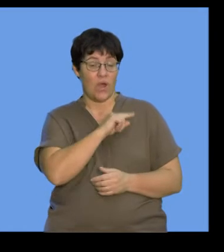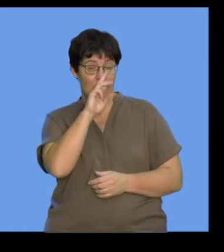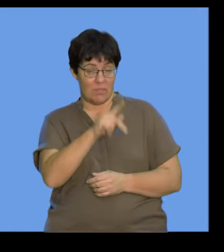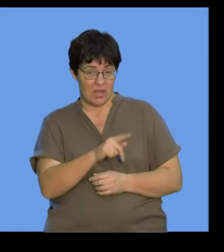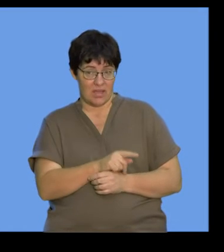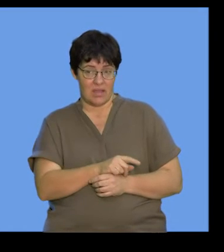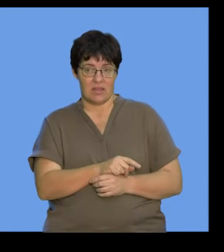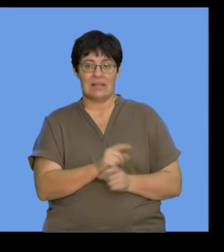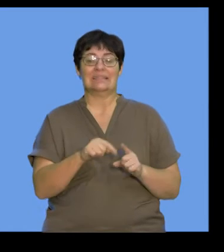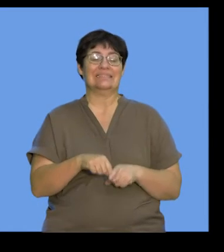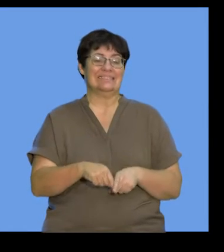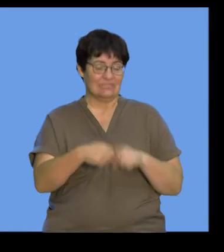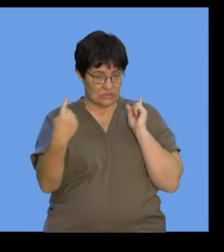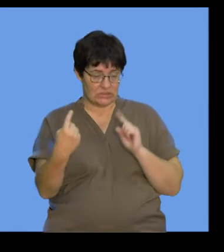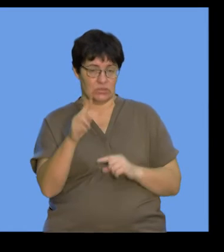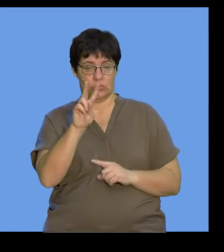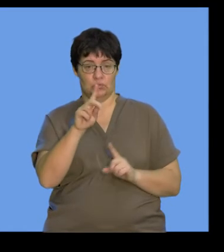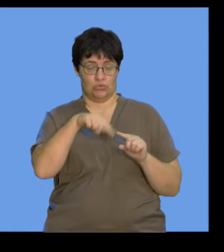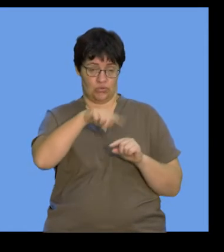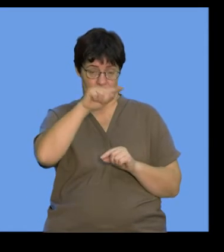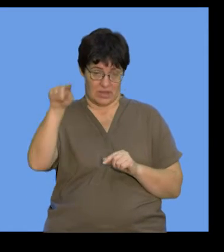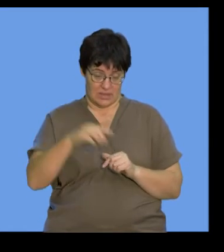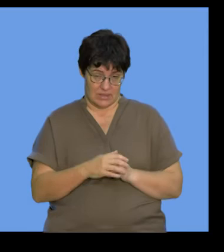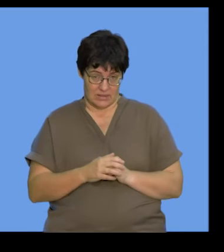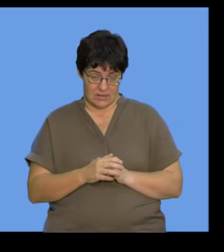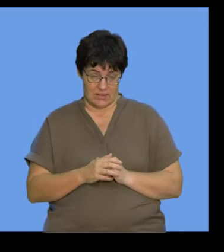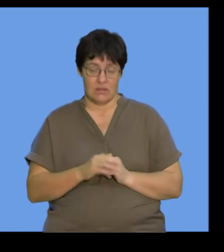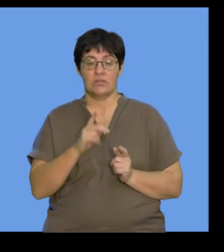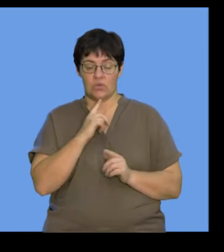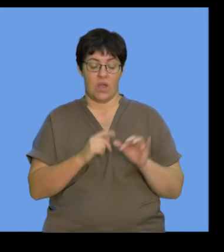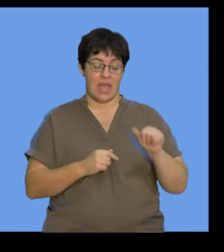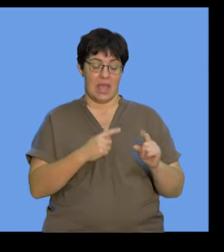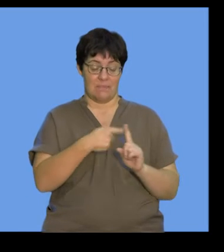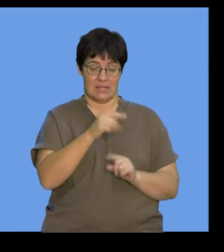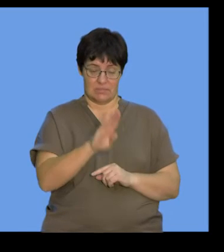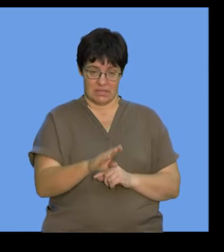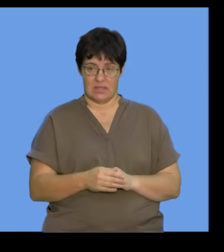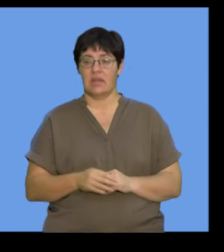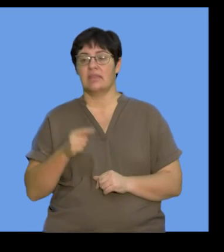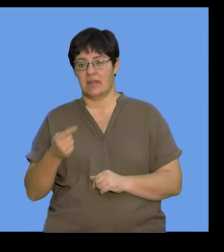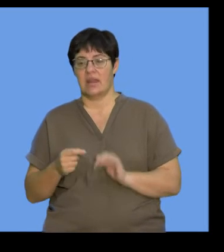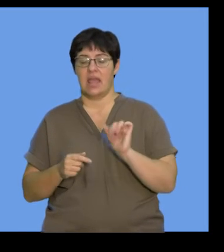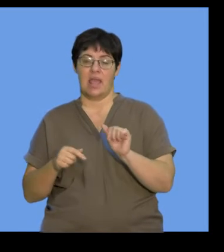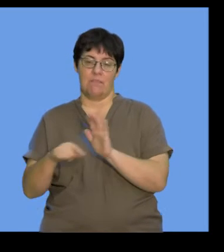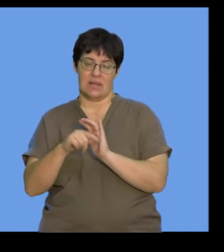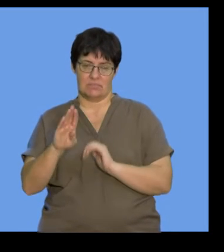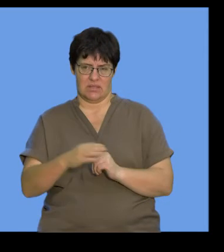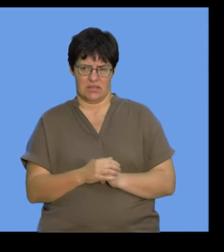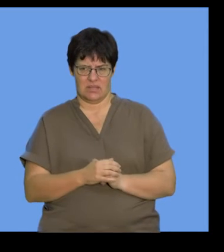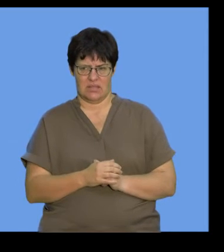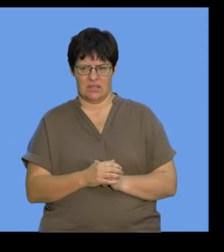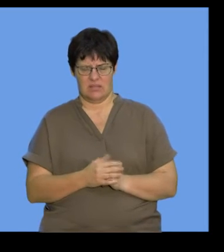it says difference of two squares. So it will be a plus b and then a minus b. Some people ask